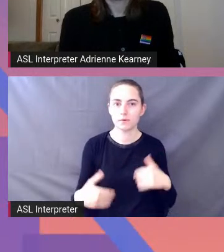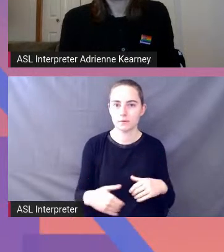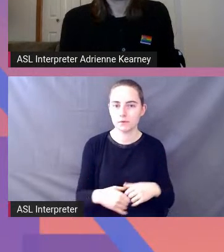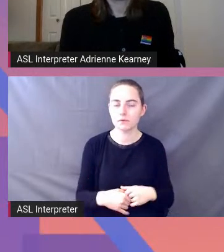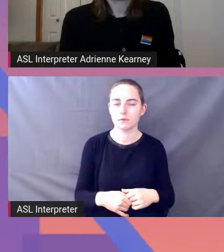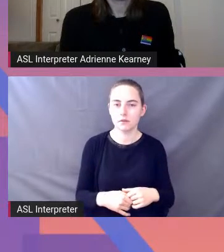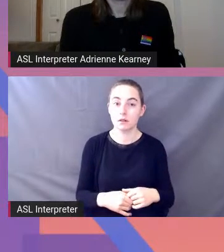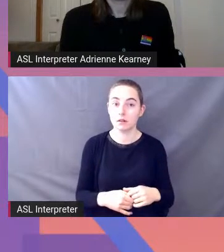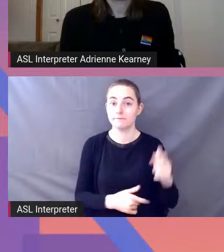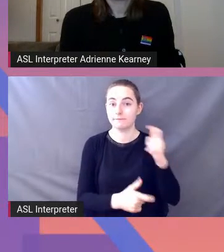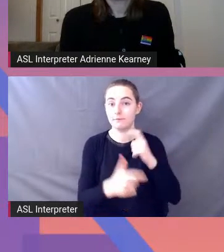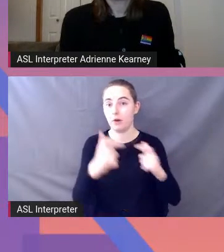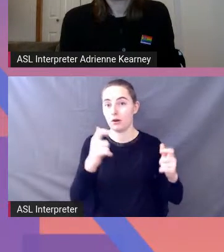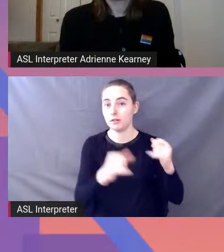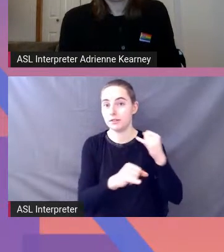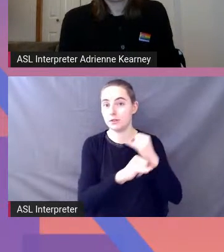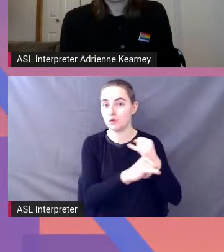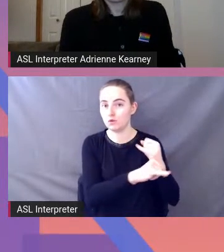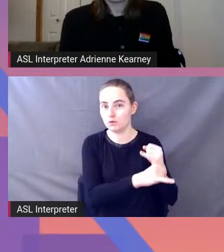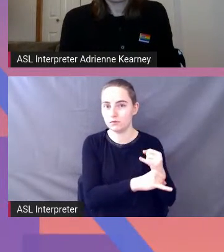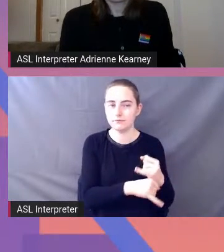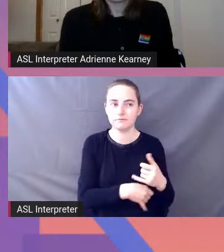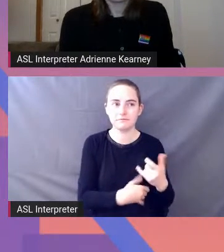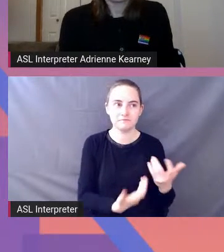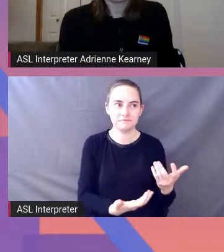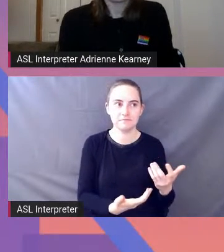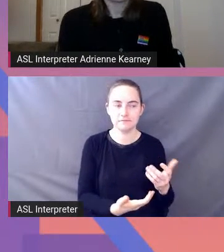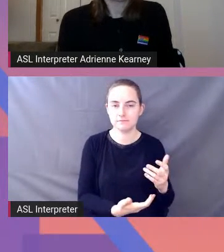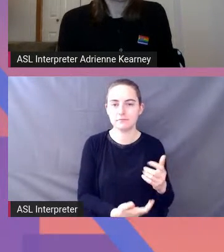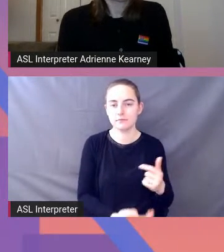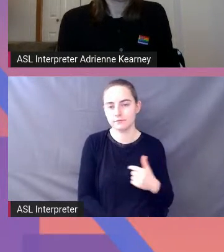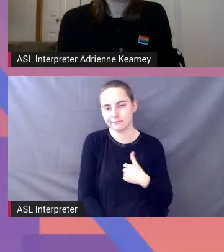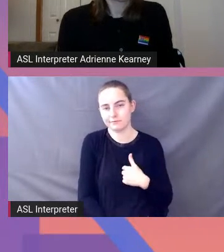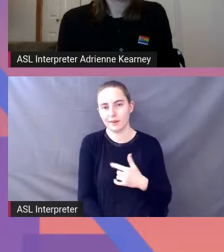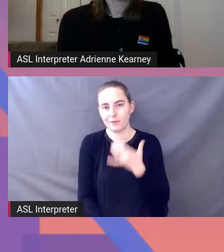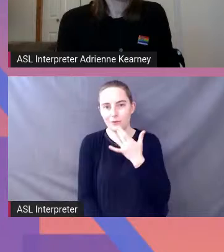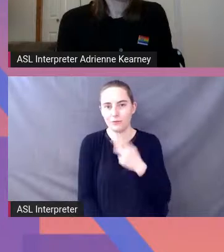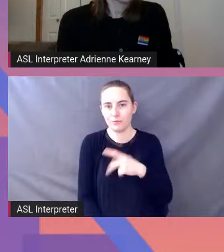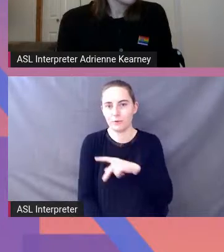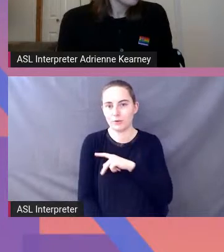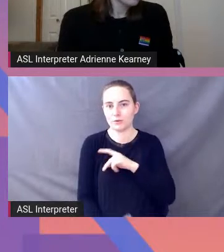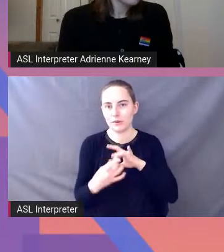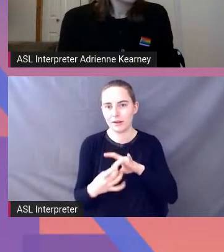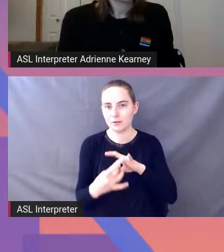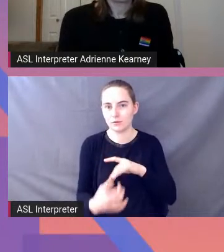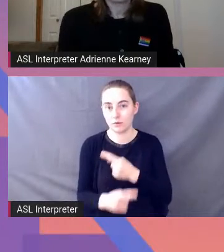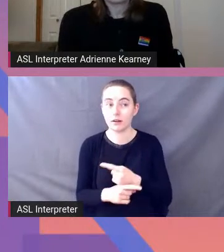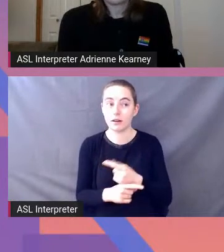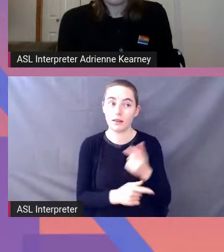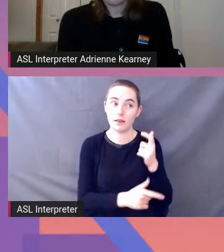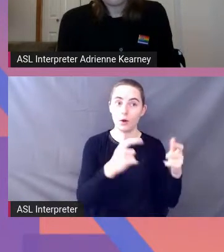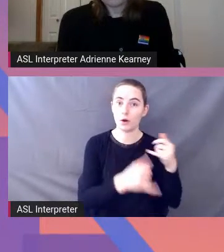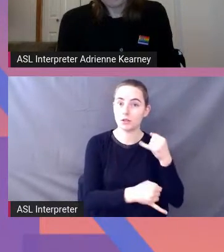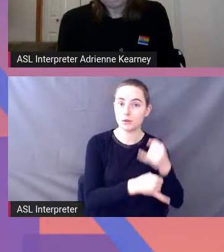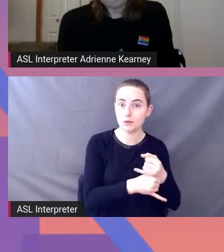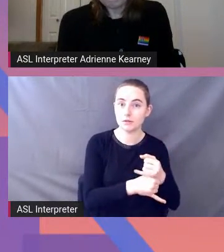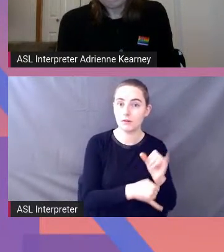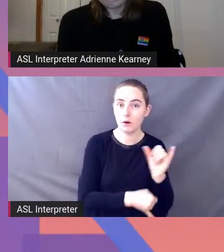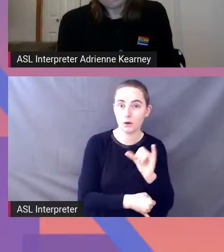not, I like personal relationships, if that makes sense. And then working with larger institutions, got to be careful because there's that thing called